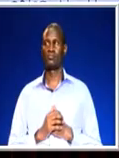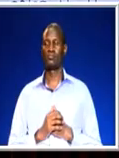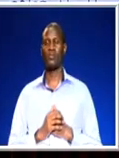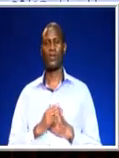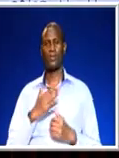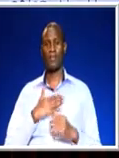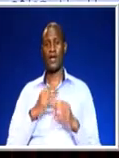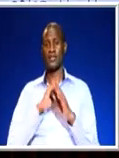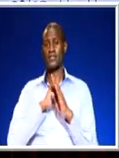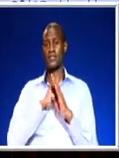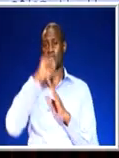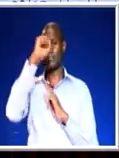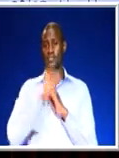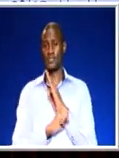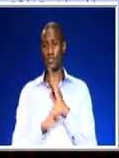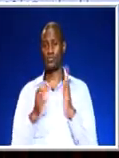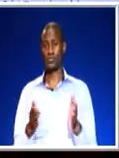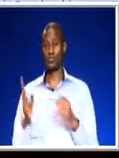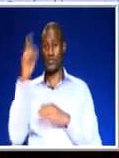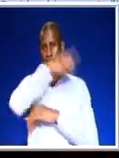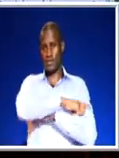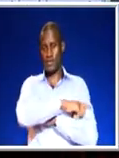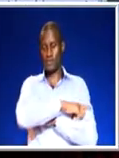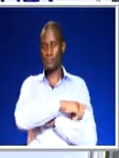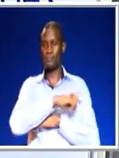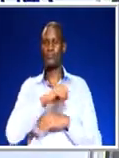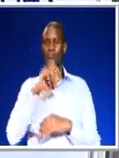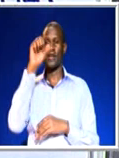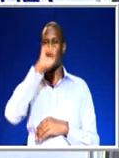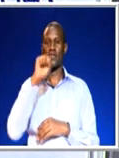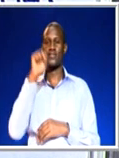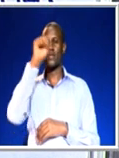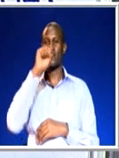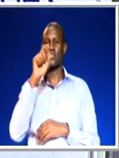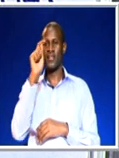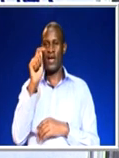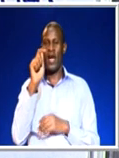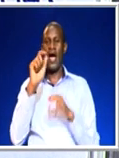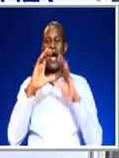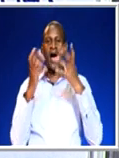My subject today is SST Standard 7.